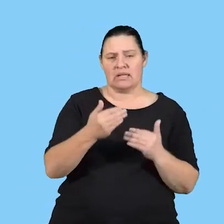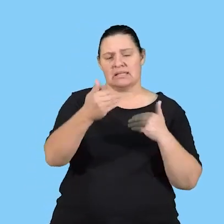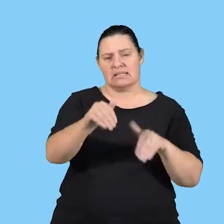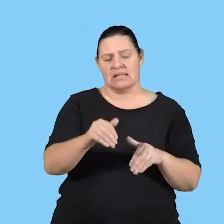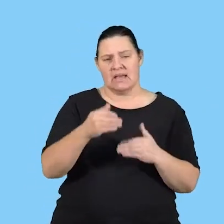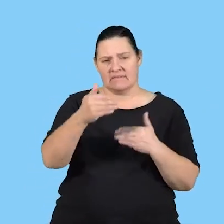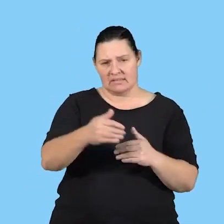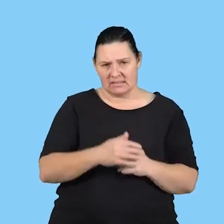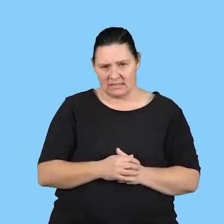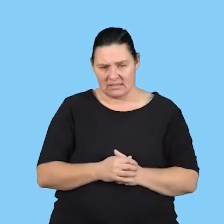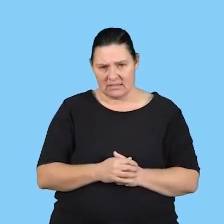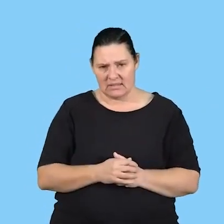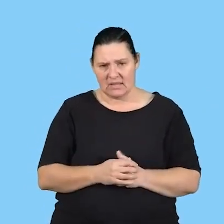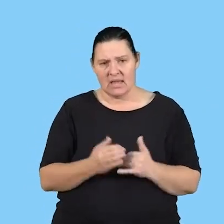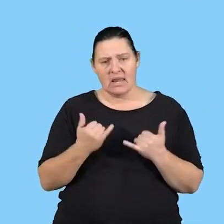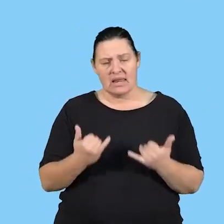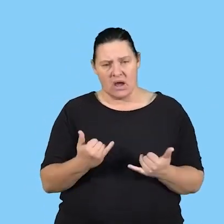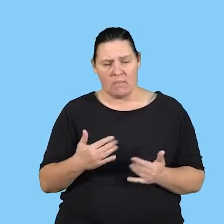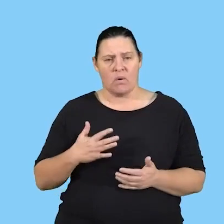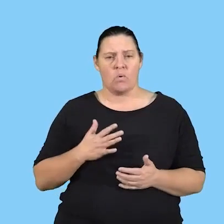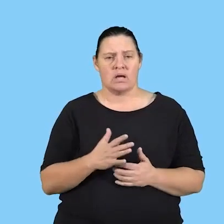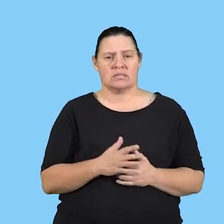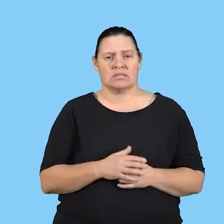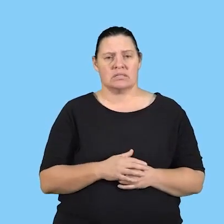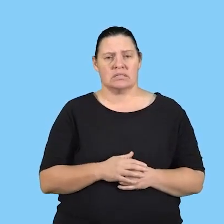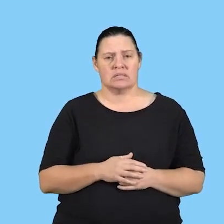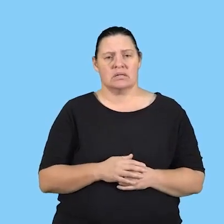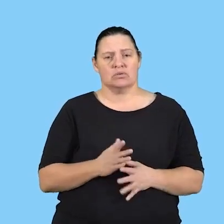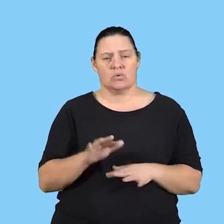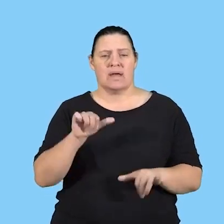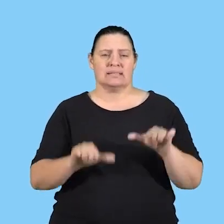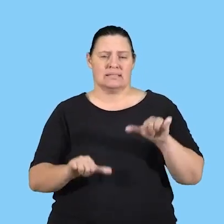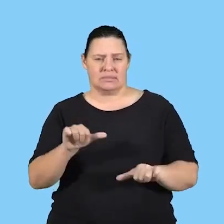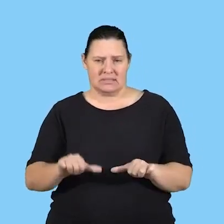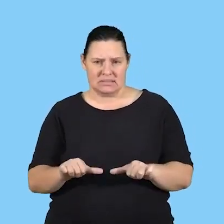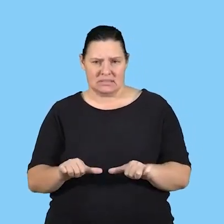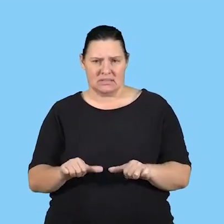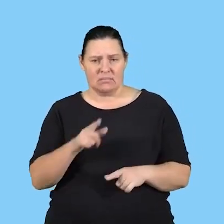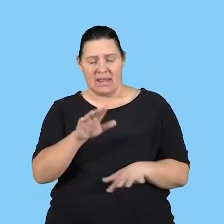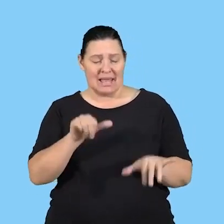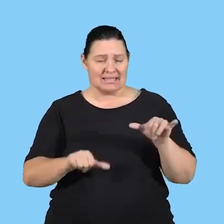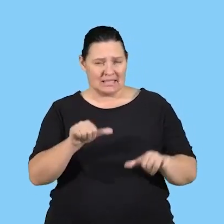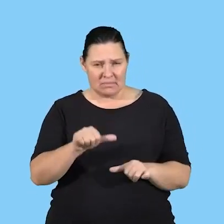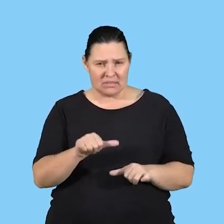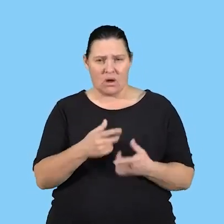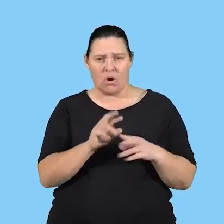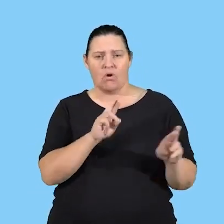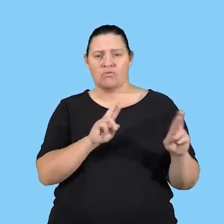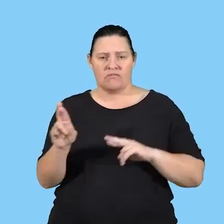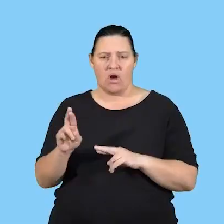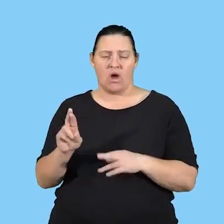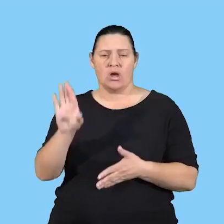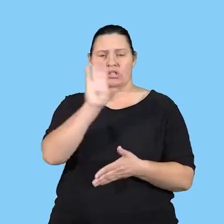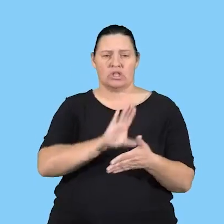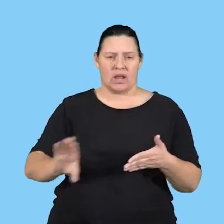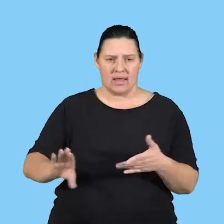phase. Now I want to go to assessment. With regard to assessment, I would like to refer you to